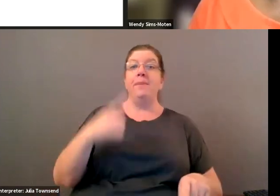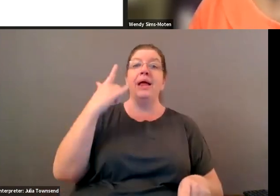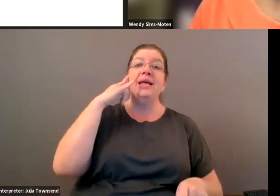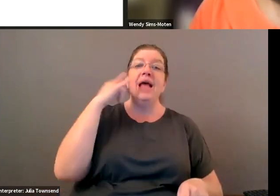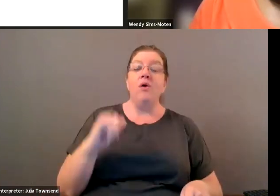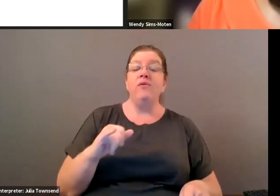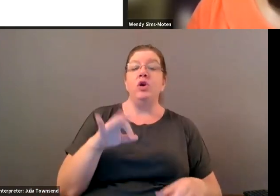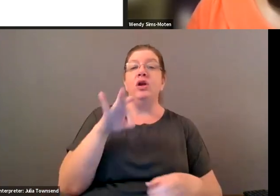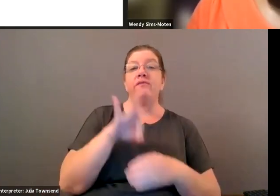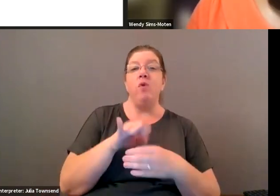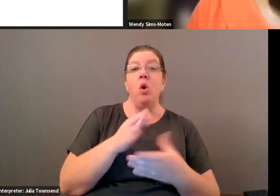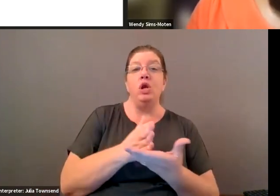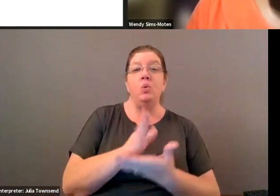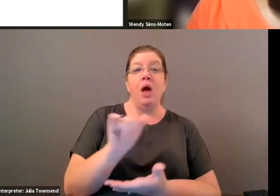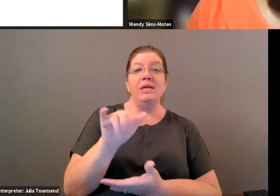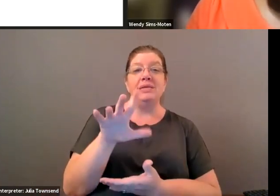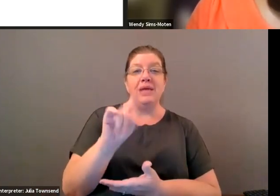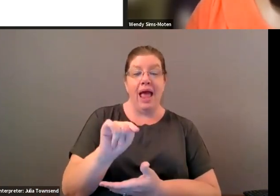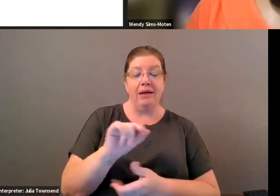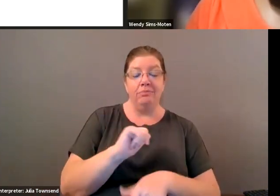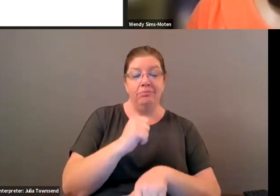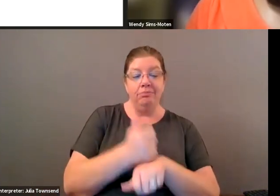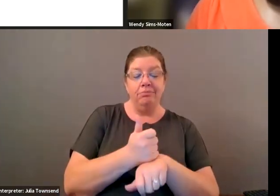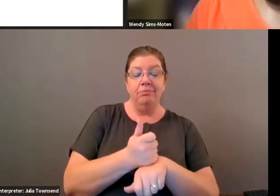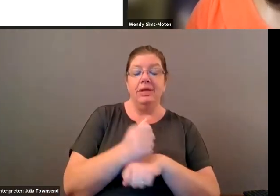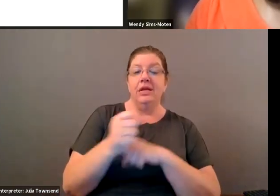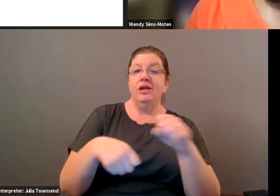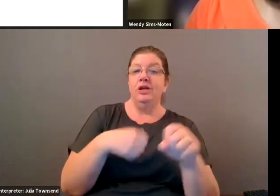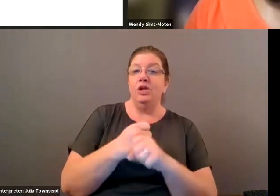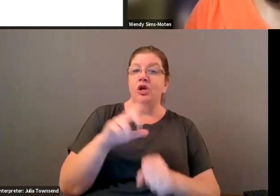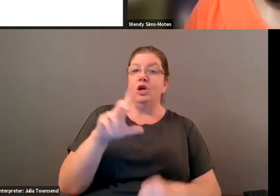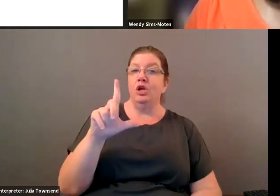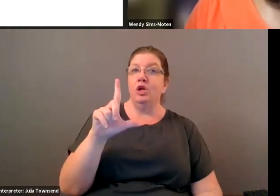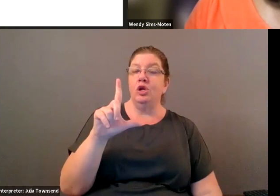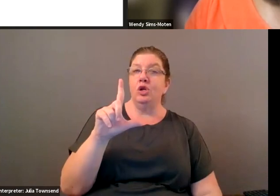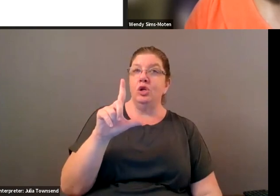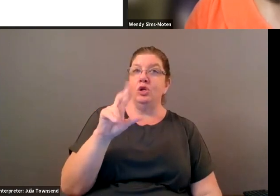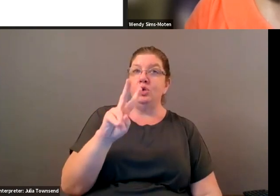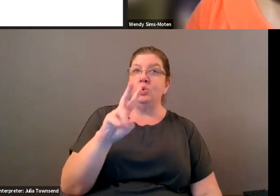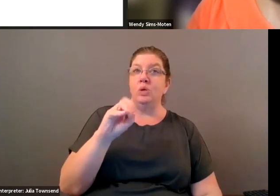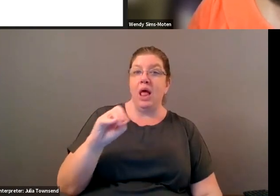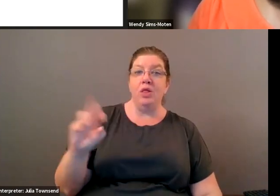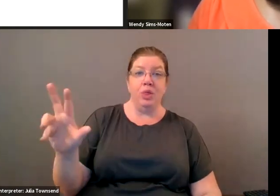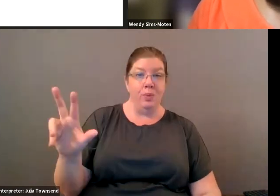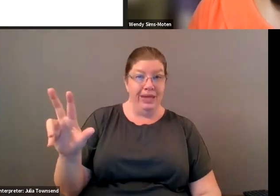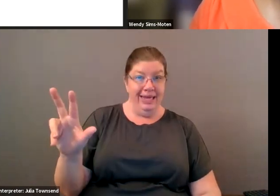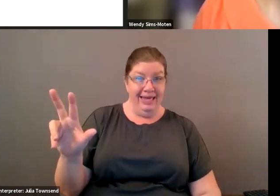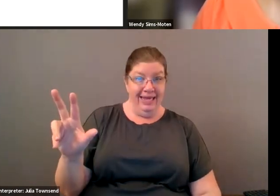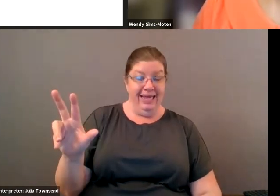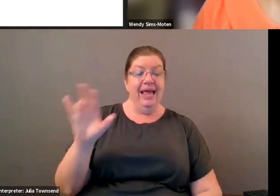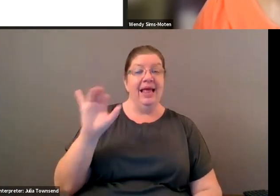Rights Act actually went into effect in 2003, and it was intended